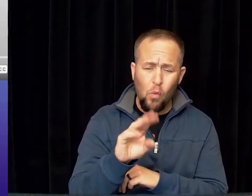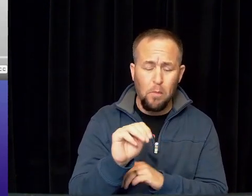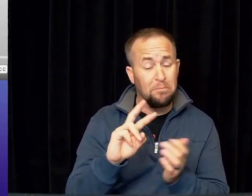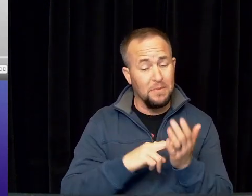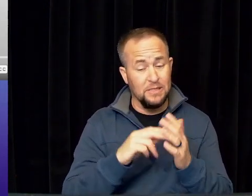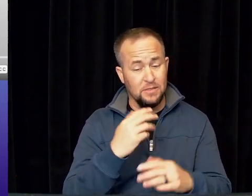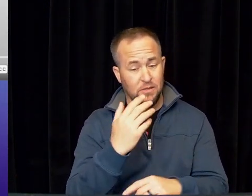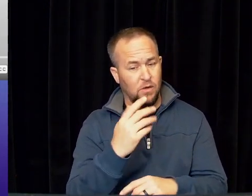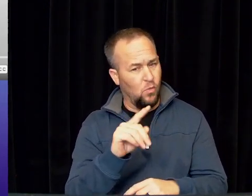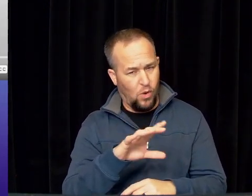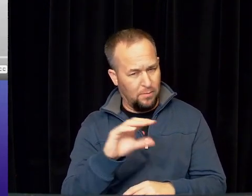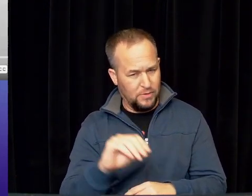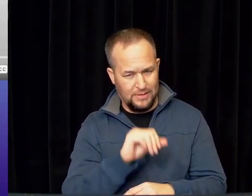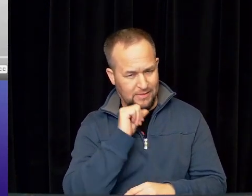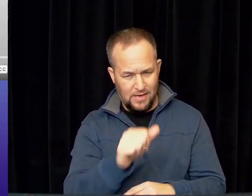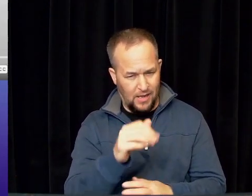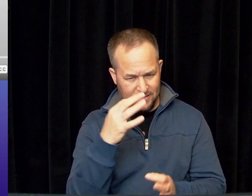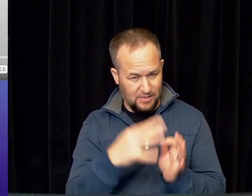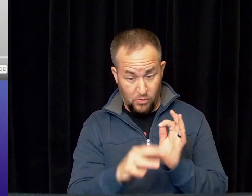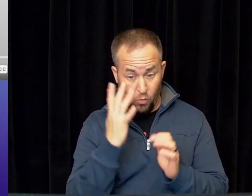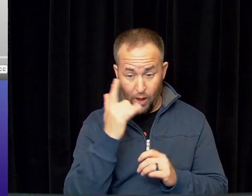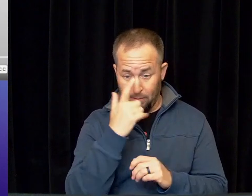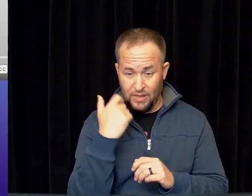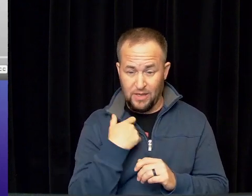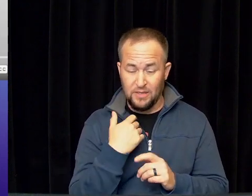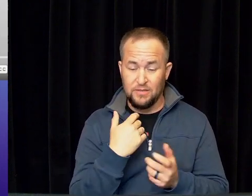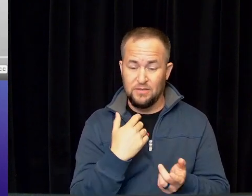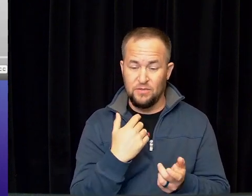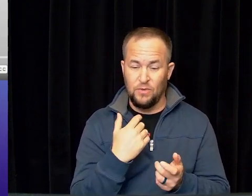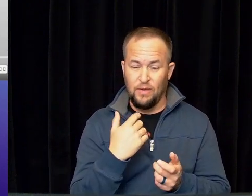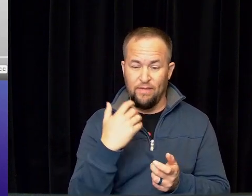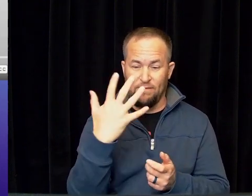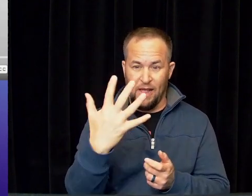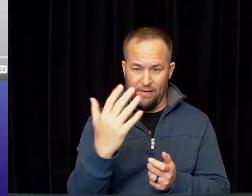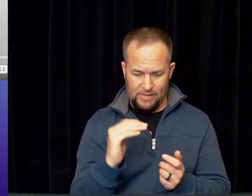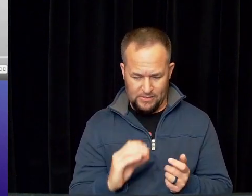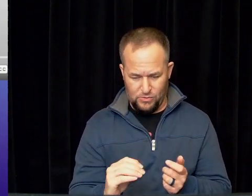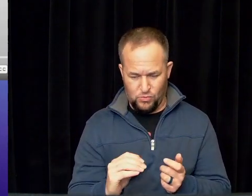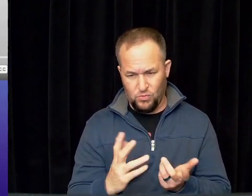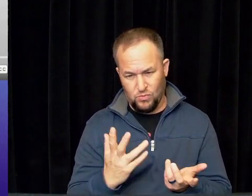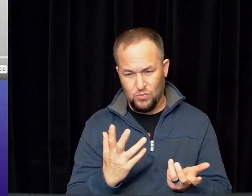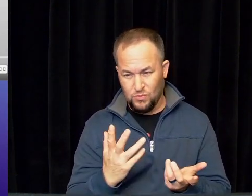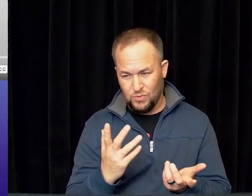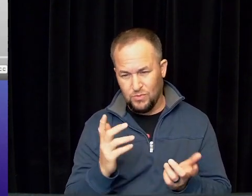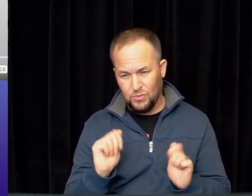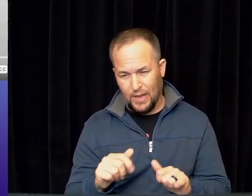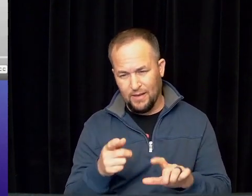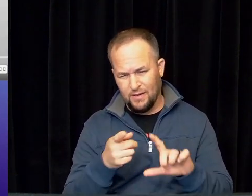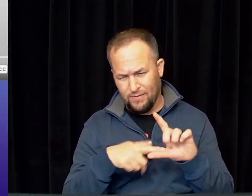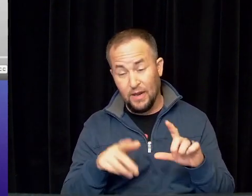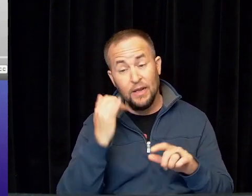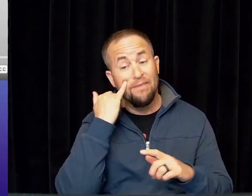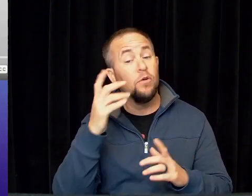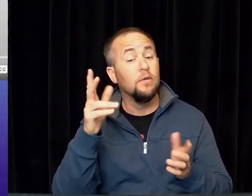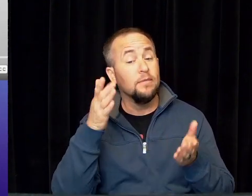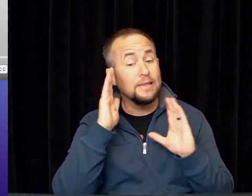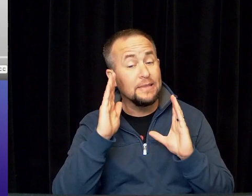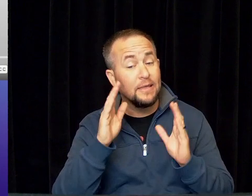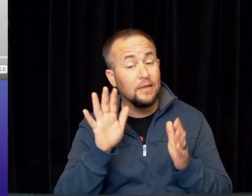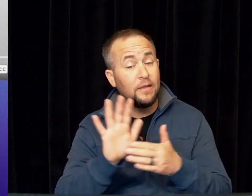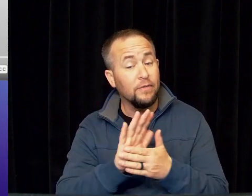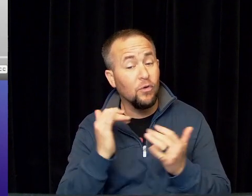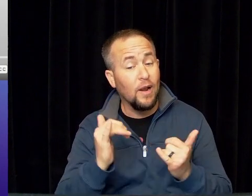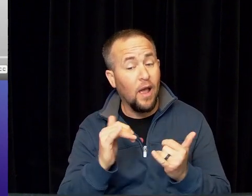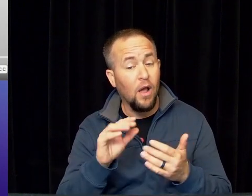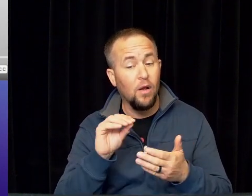fraction 100% is not in simplest form because the ones digit, there's a 5 and a 0. So 5 goes into both of them. So if you're listening to this video right now,